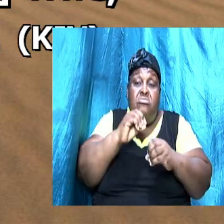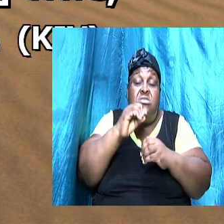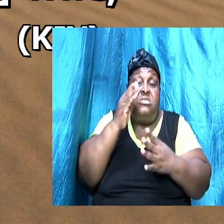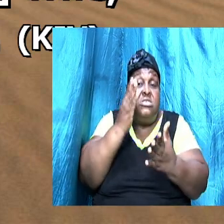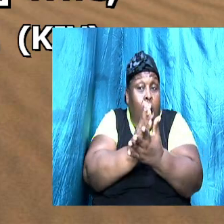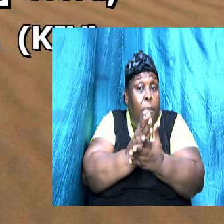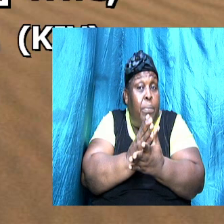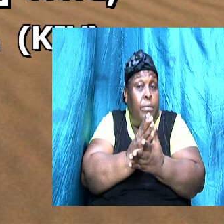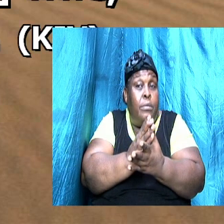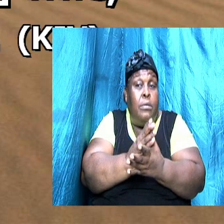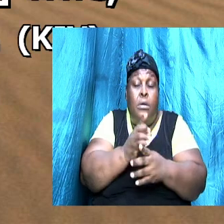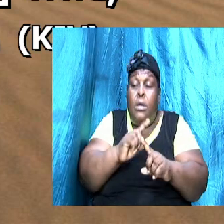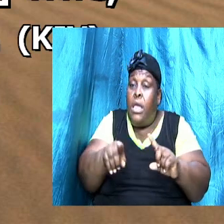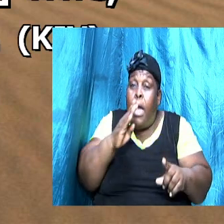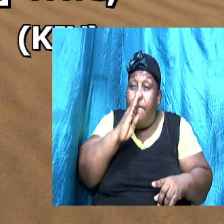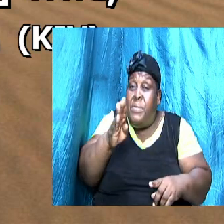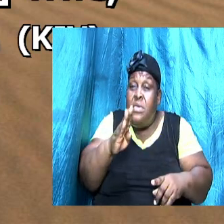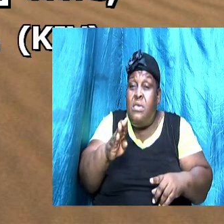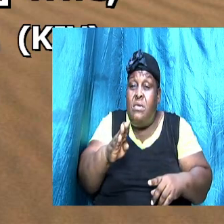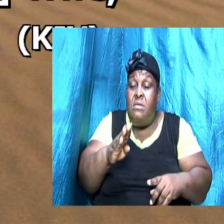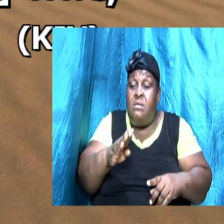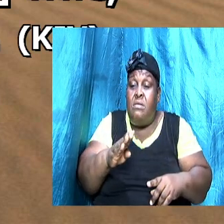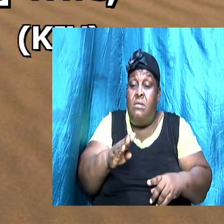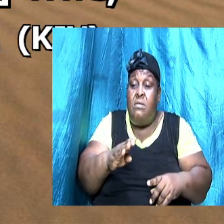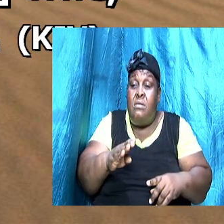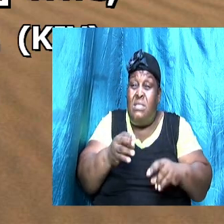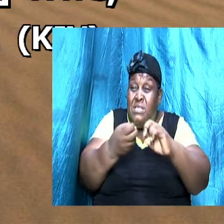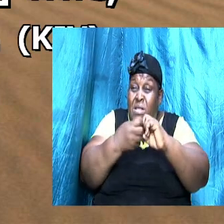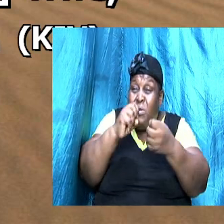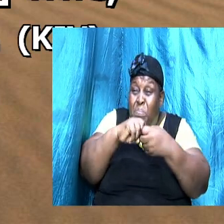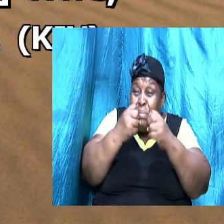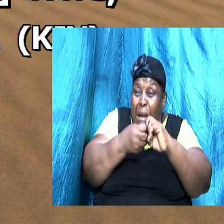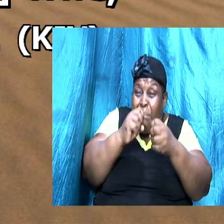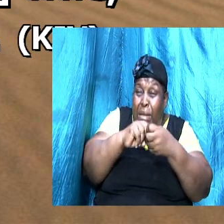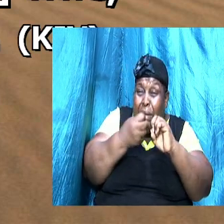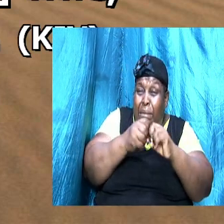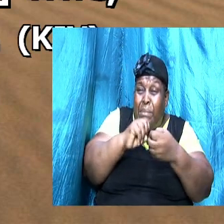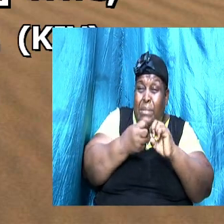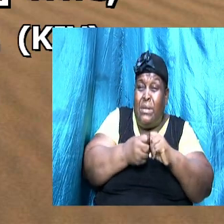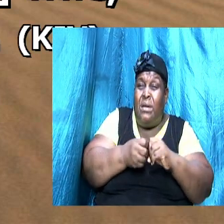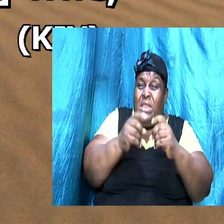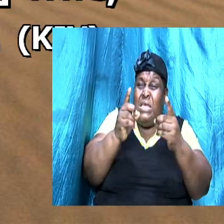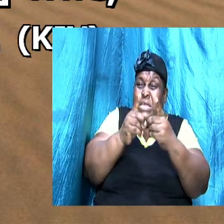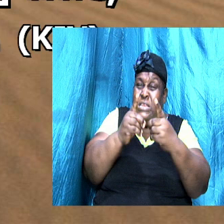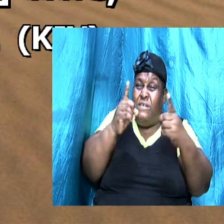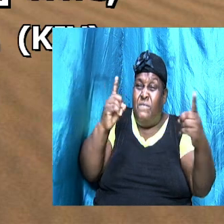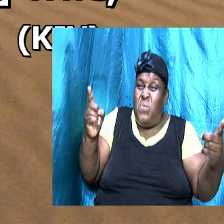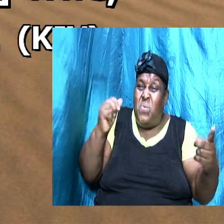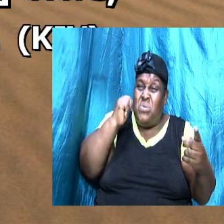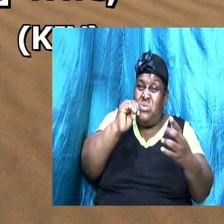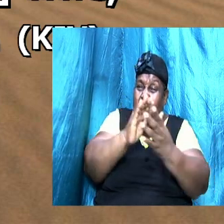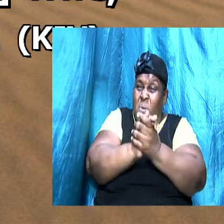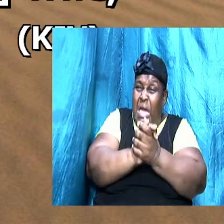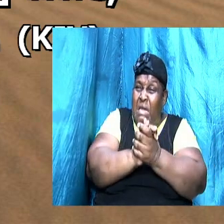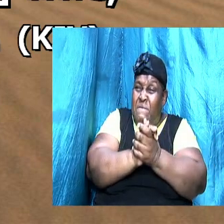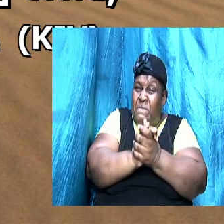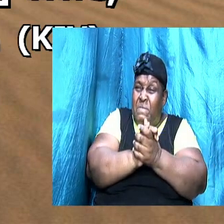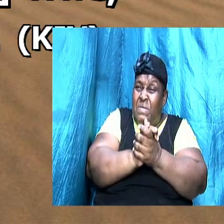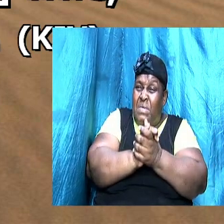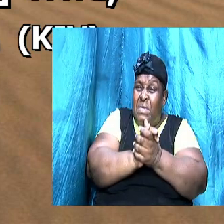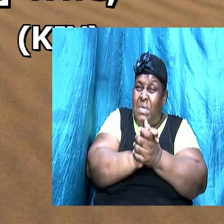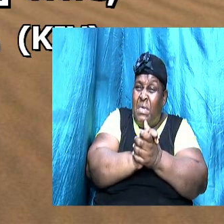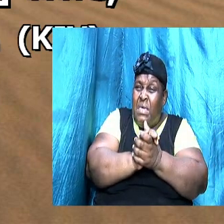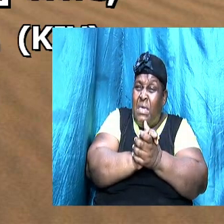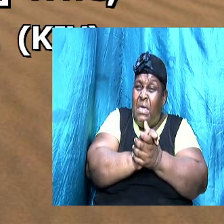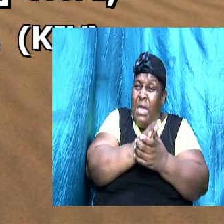these things, it can't be that the food was cold and this what happened, and him just not nice and him not romantic, and a fallout of love